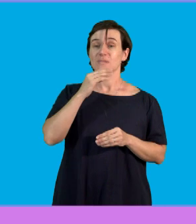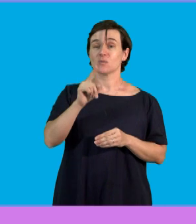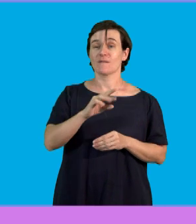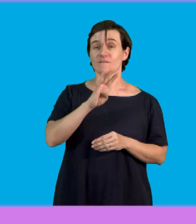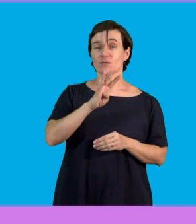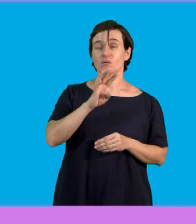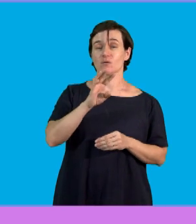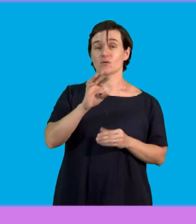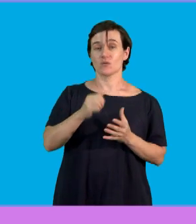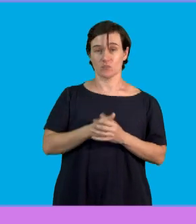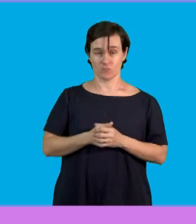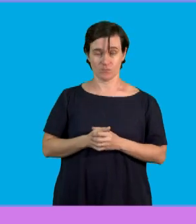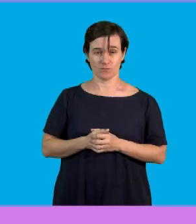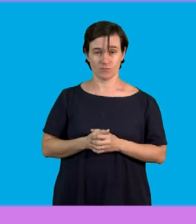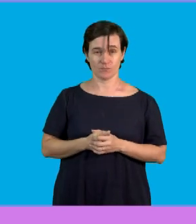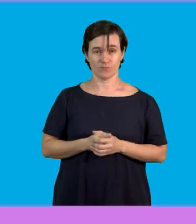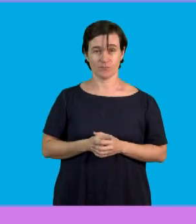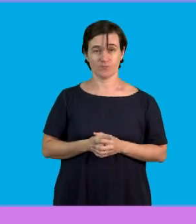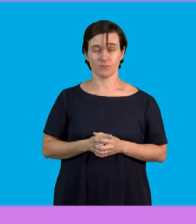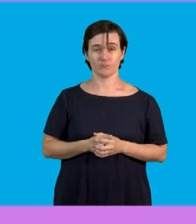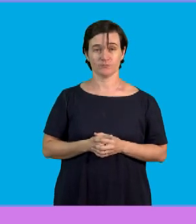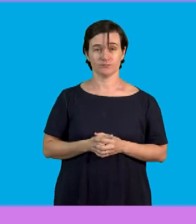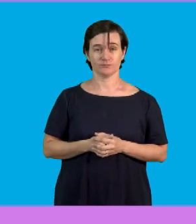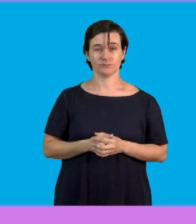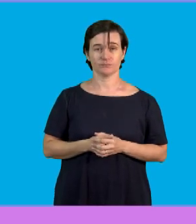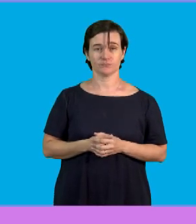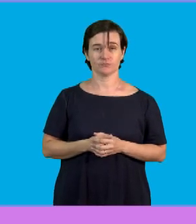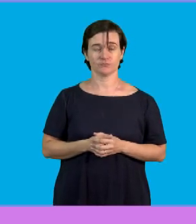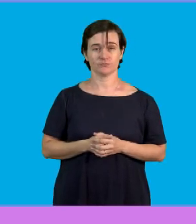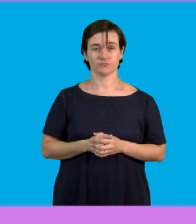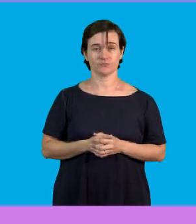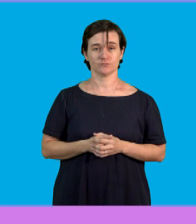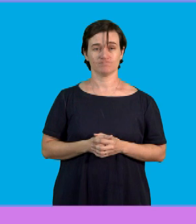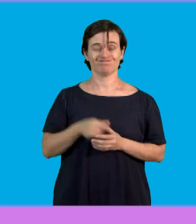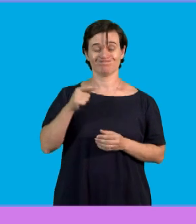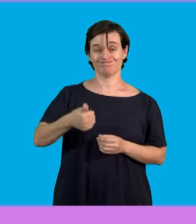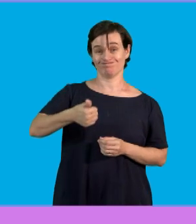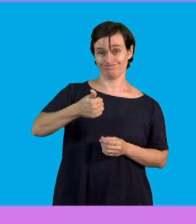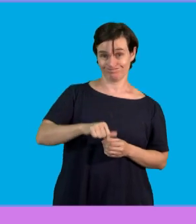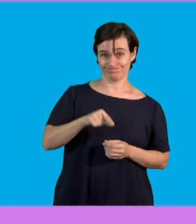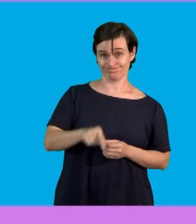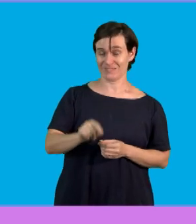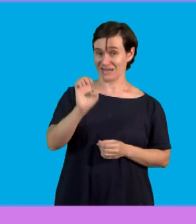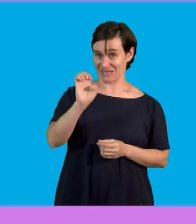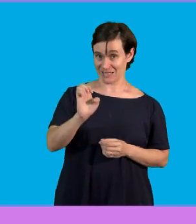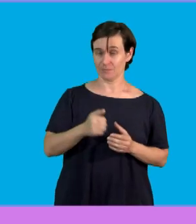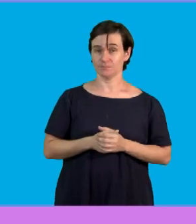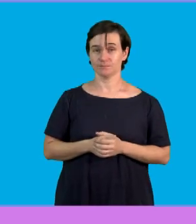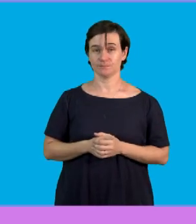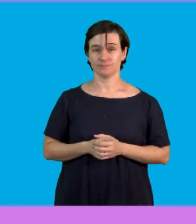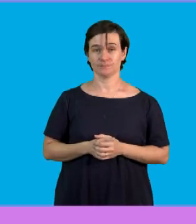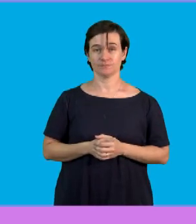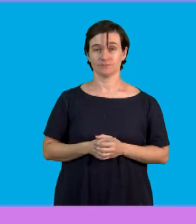54,708 rand 48 cents. Now we move on to number E. Write